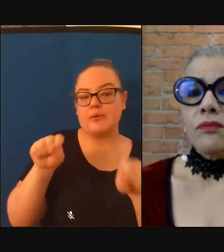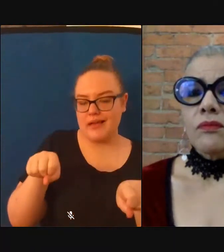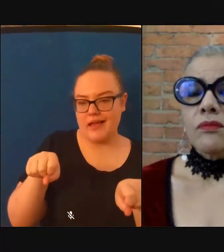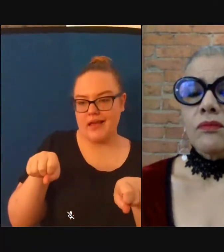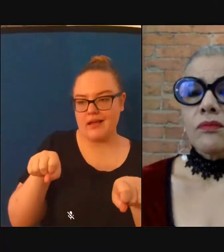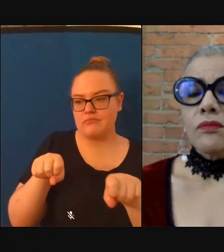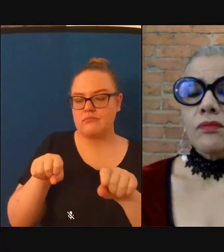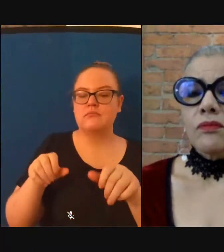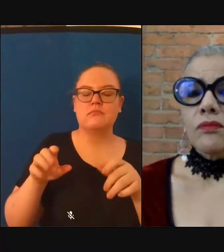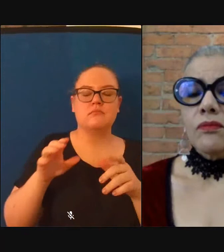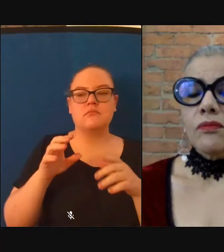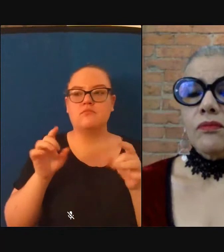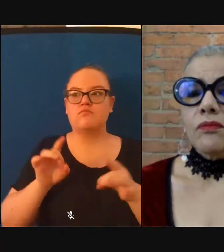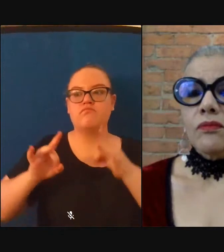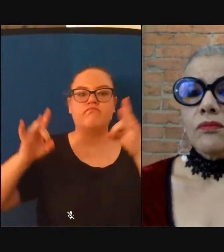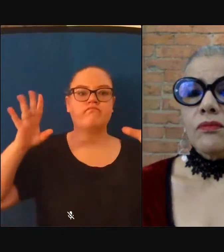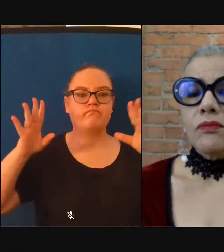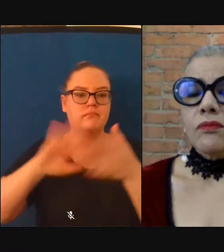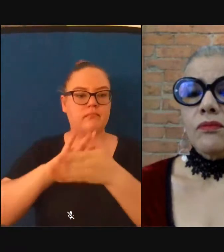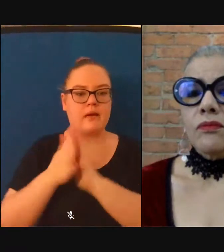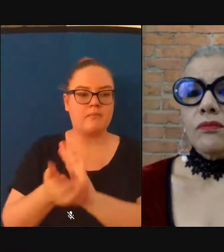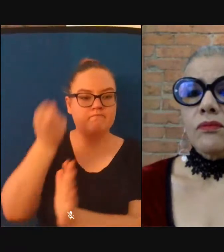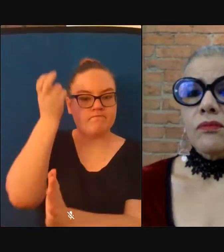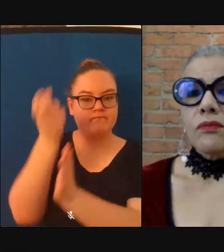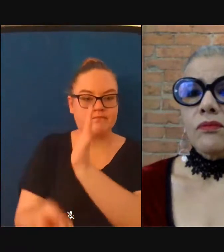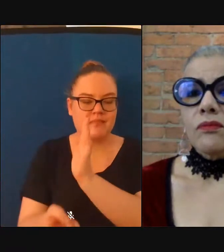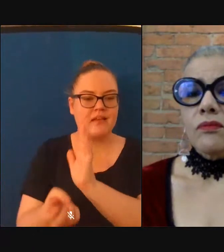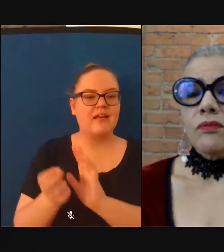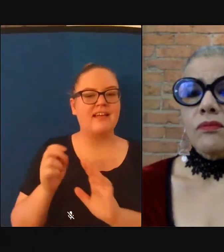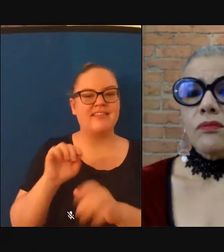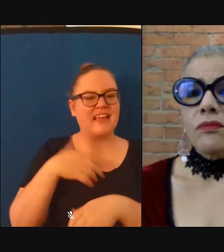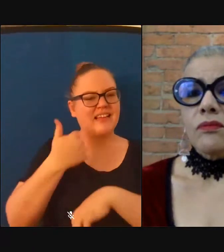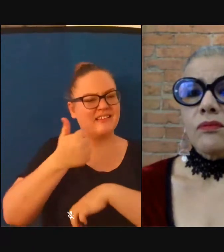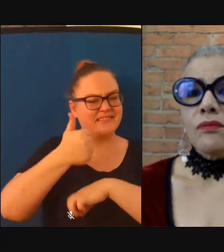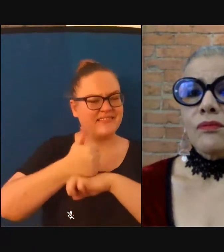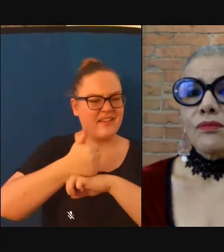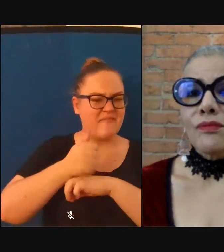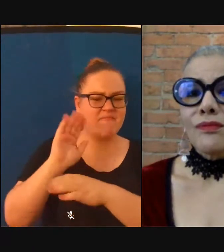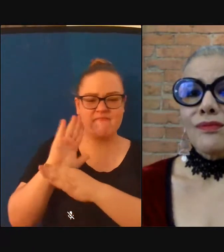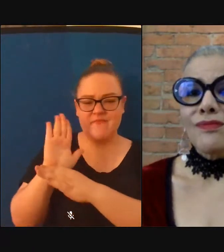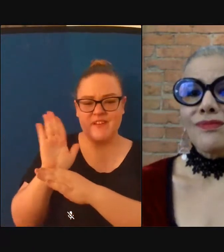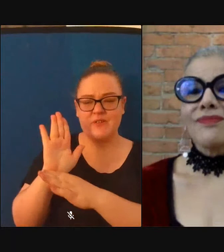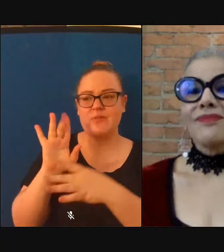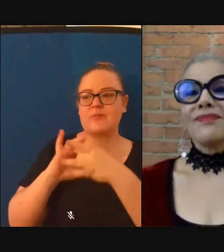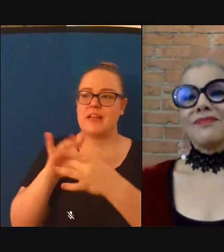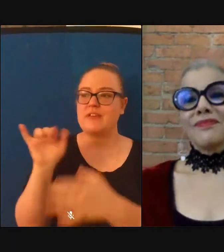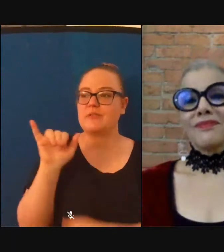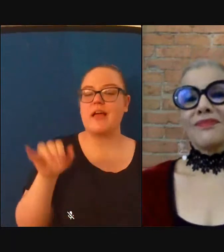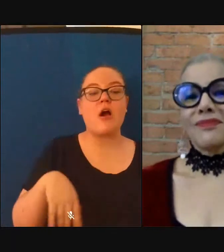They make YouTube videos about things like the Ghostbusters movie stole, like, with all women ruined your childhood,